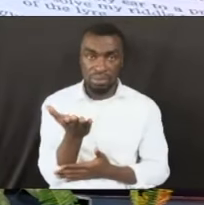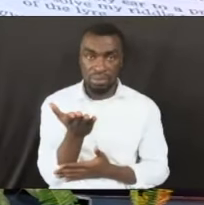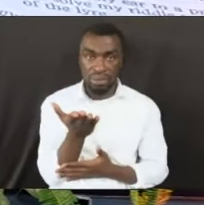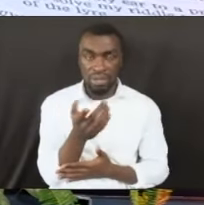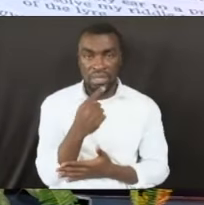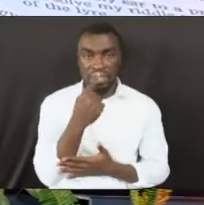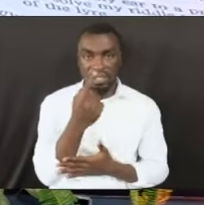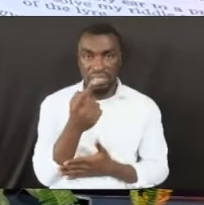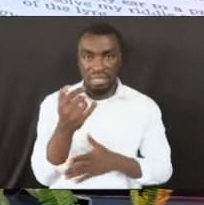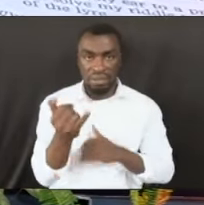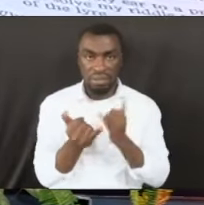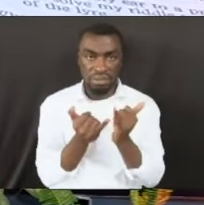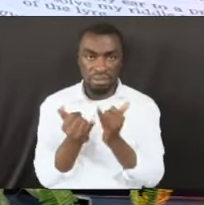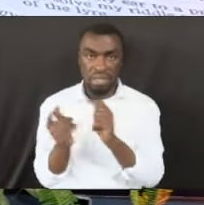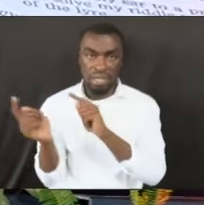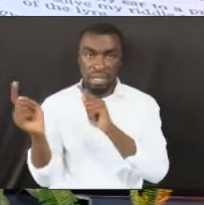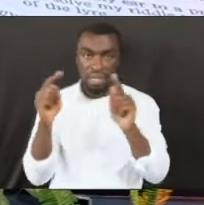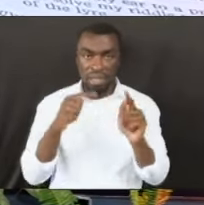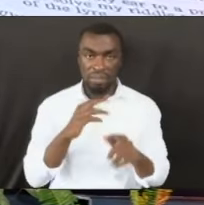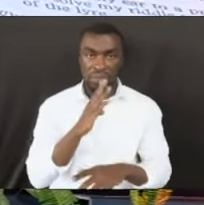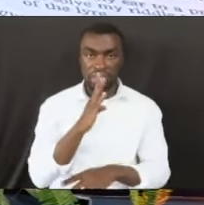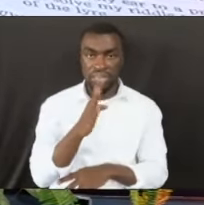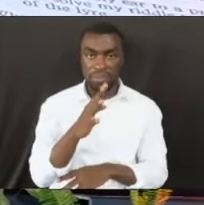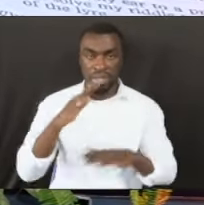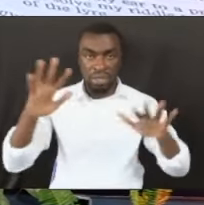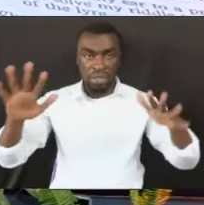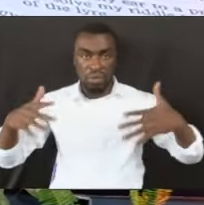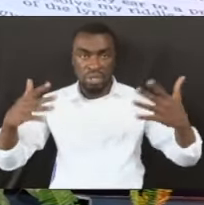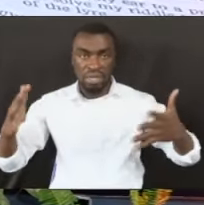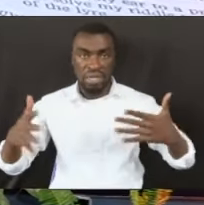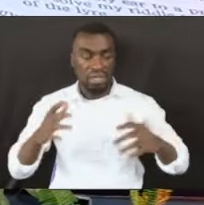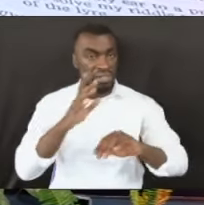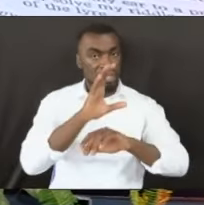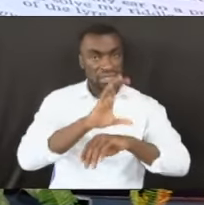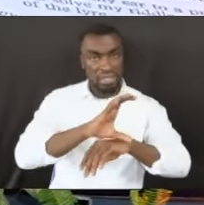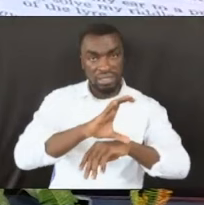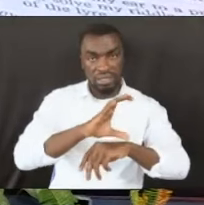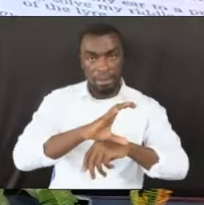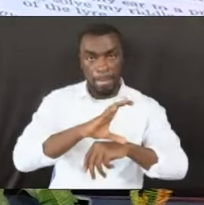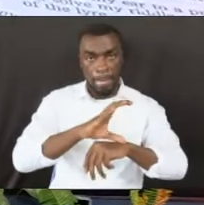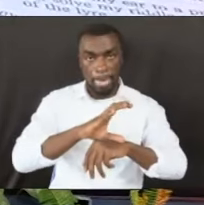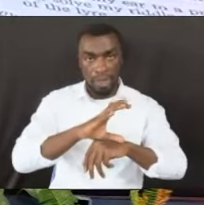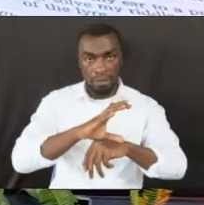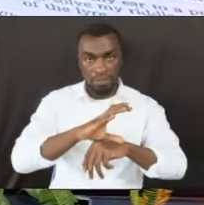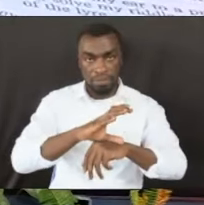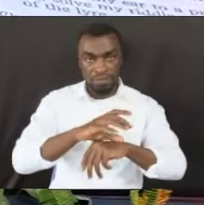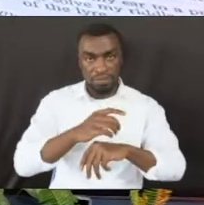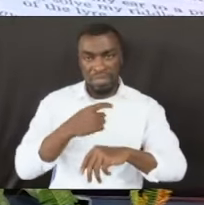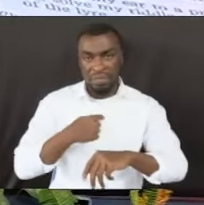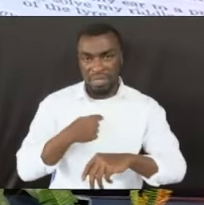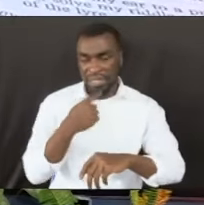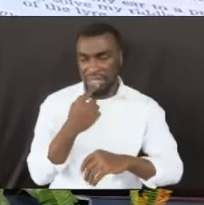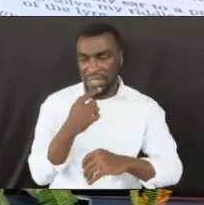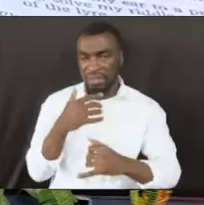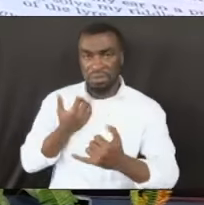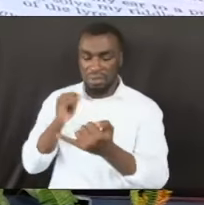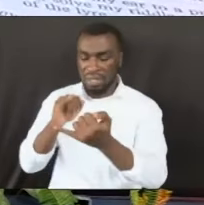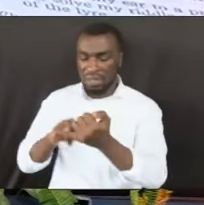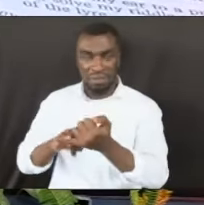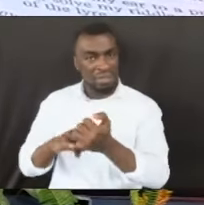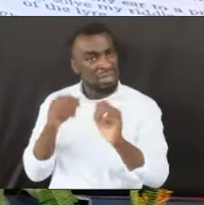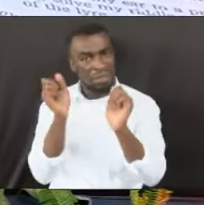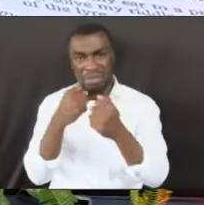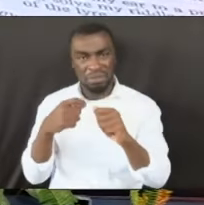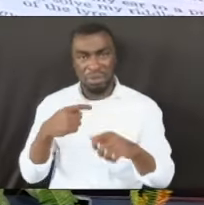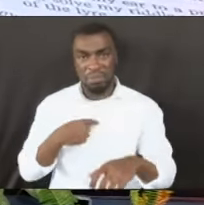Sabbath, come and speak so that you encourage the church. I told the wife. The wife told me, I cannot speak.